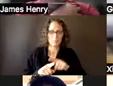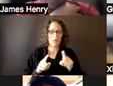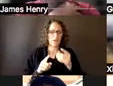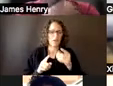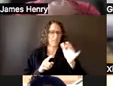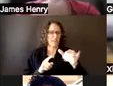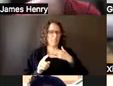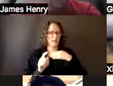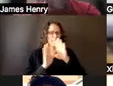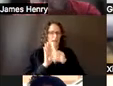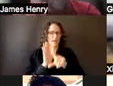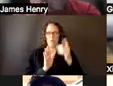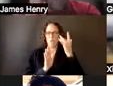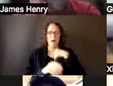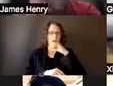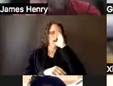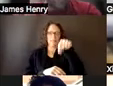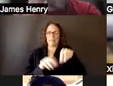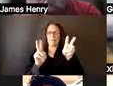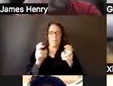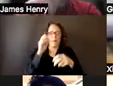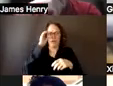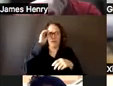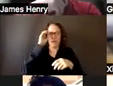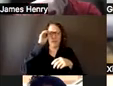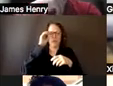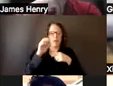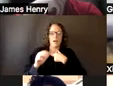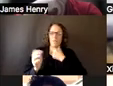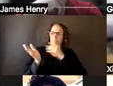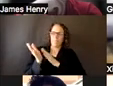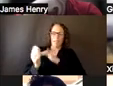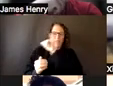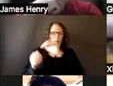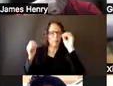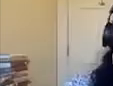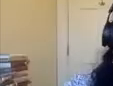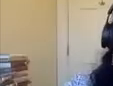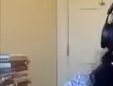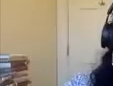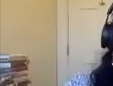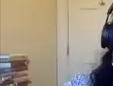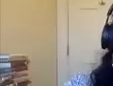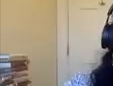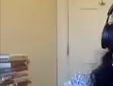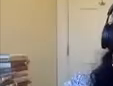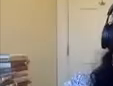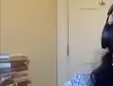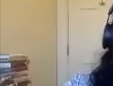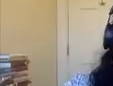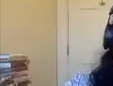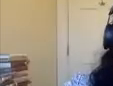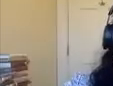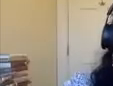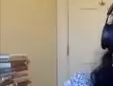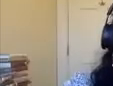mainly because I had an amazing professor who challenged me to find the answers to the questions that I had, to questions